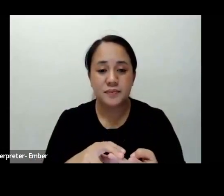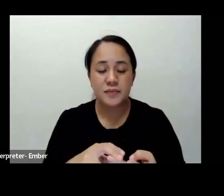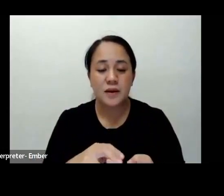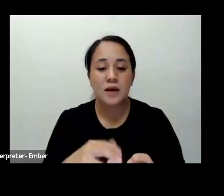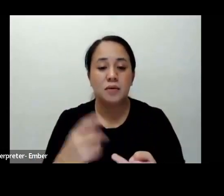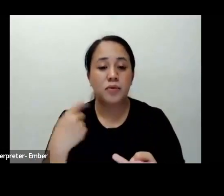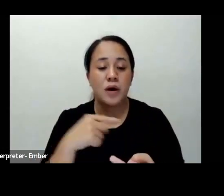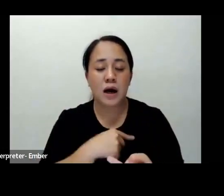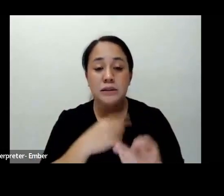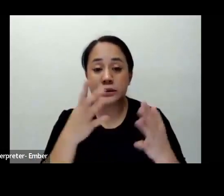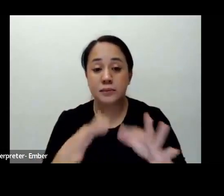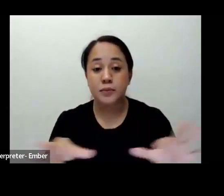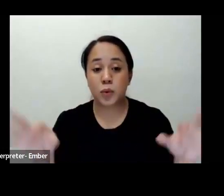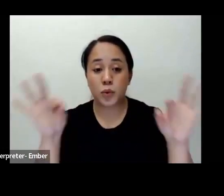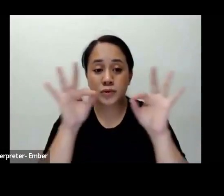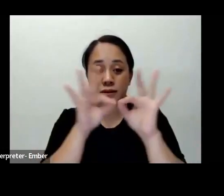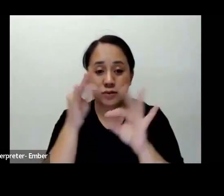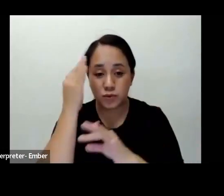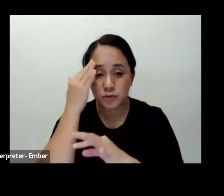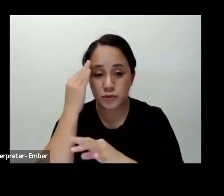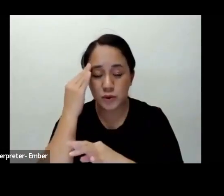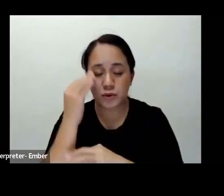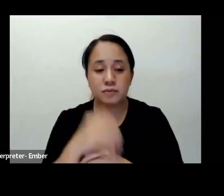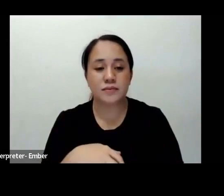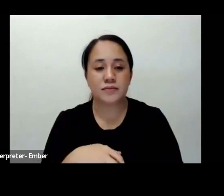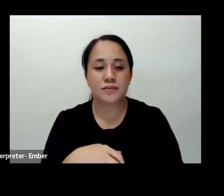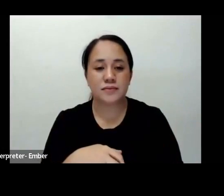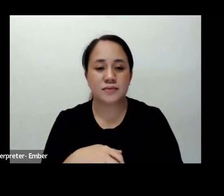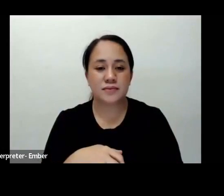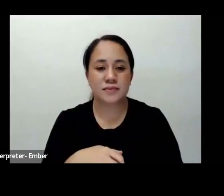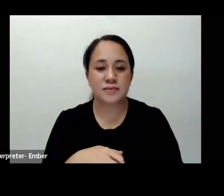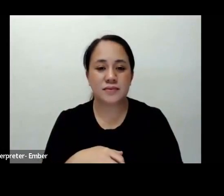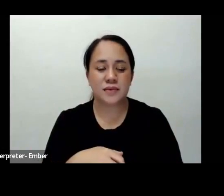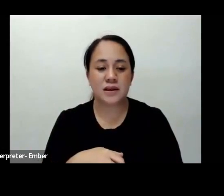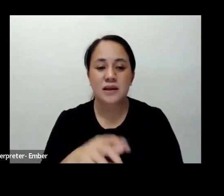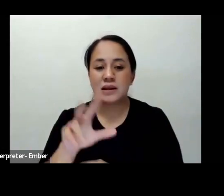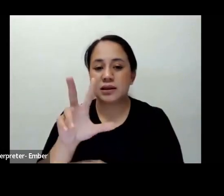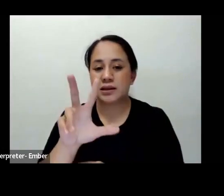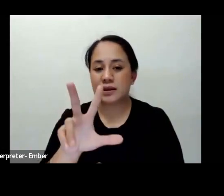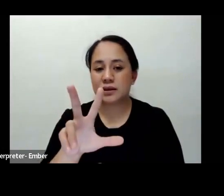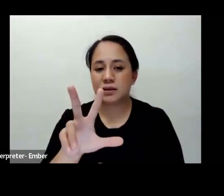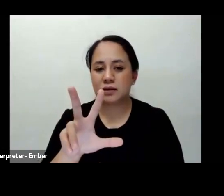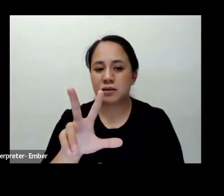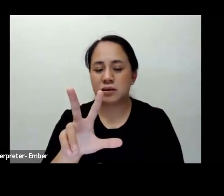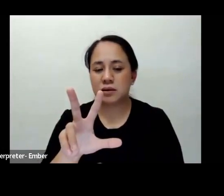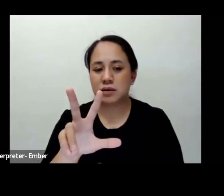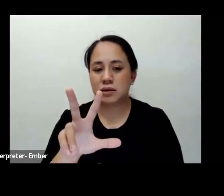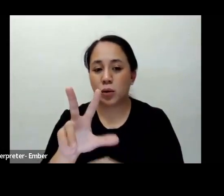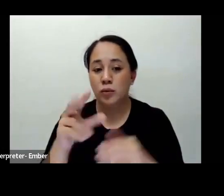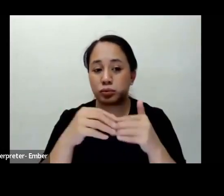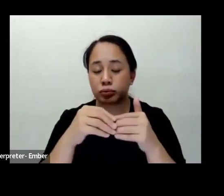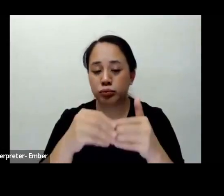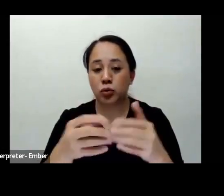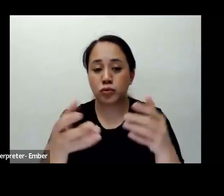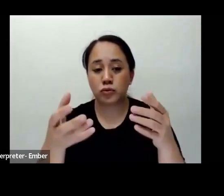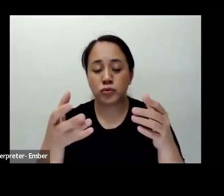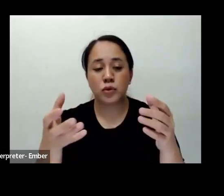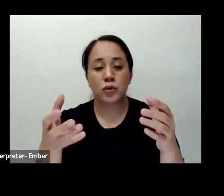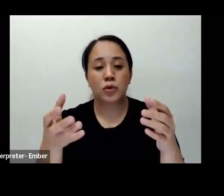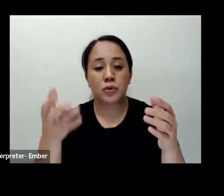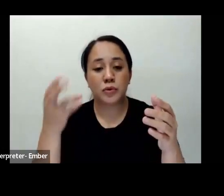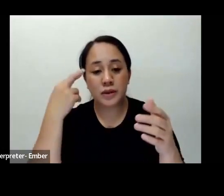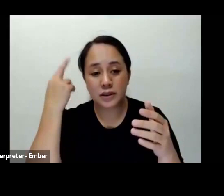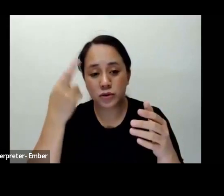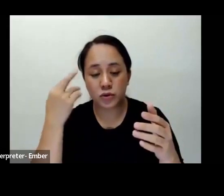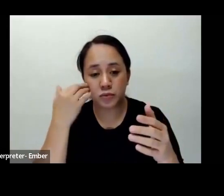it's important to note that three of the leading causes of death outside